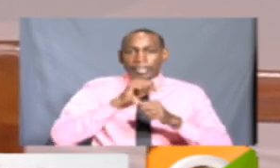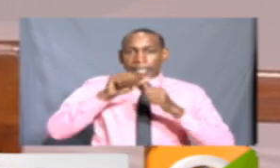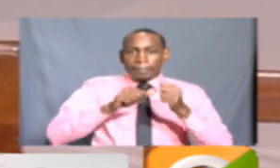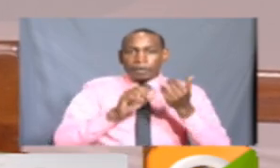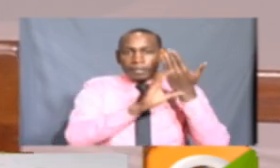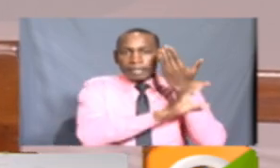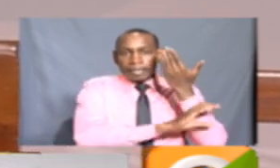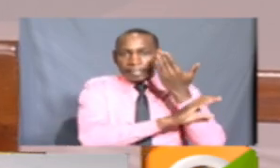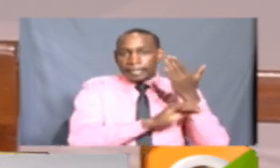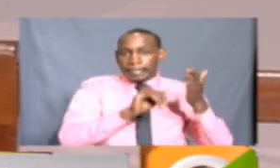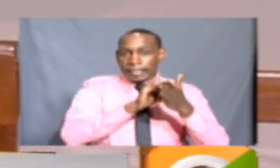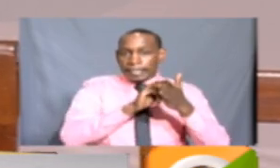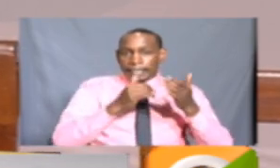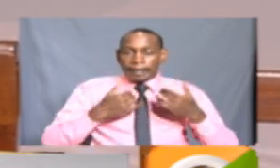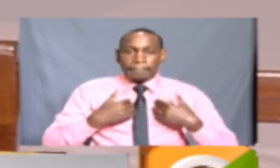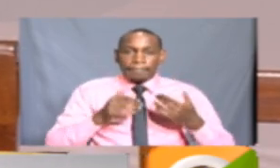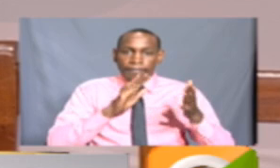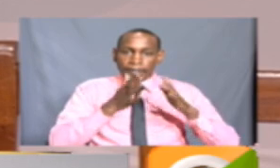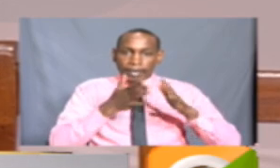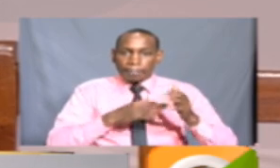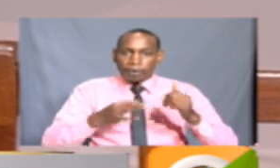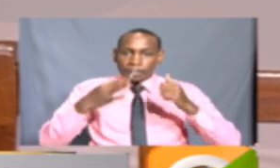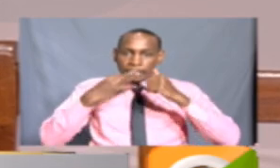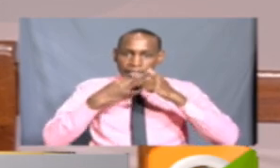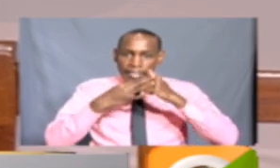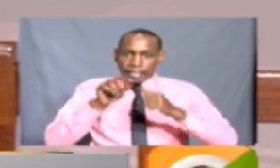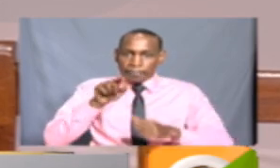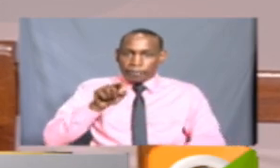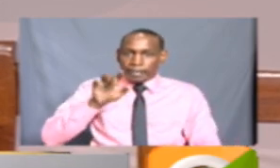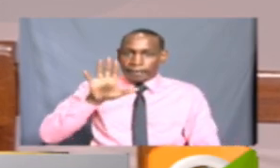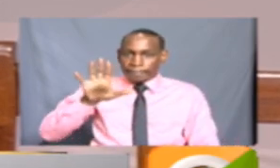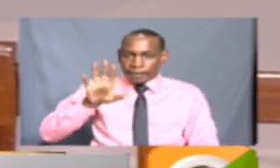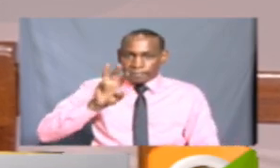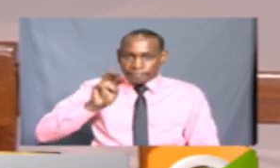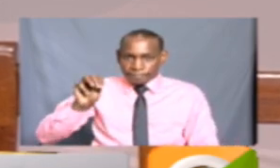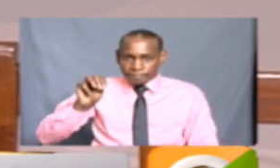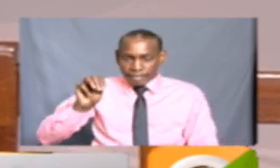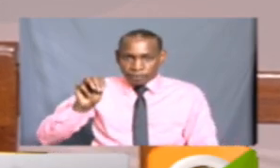got about 8.5 million